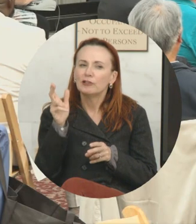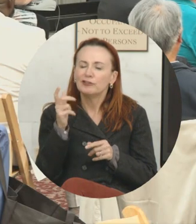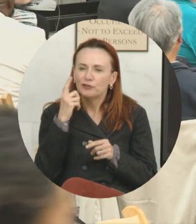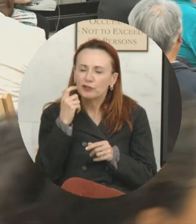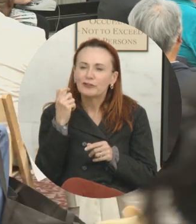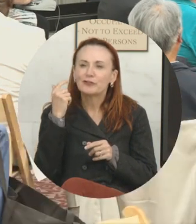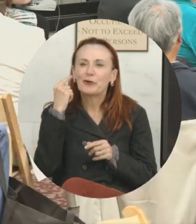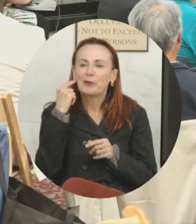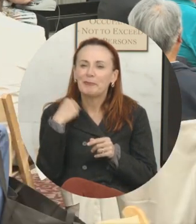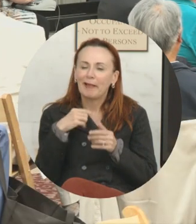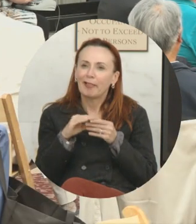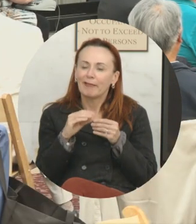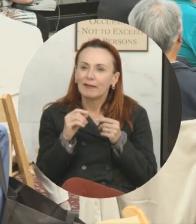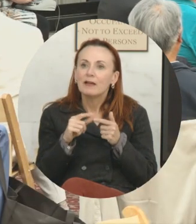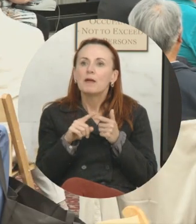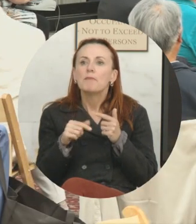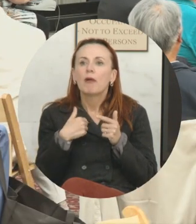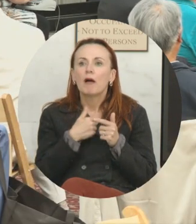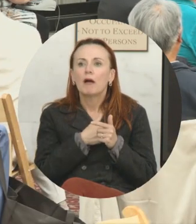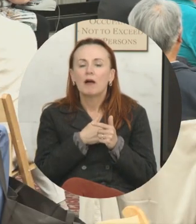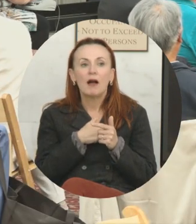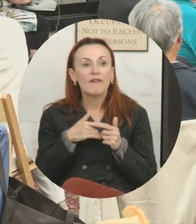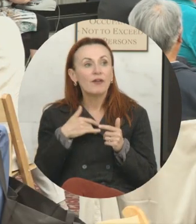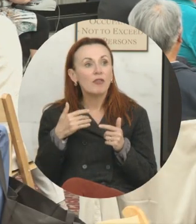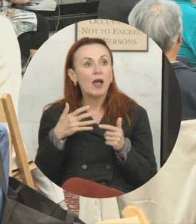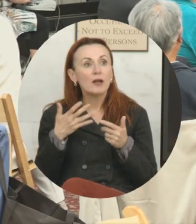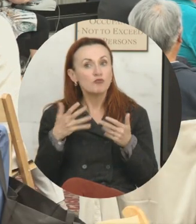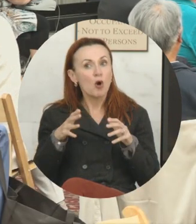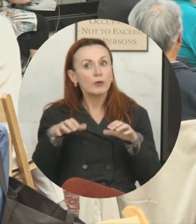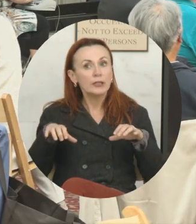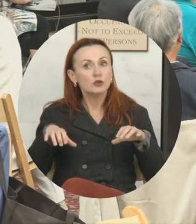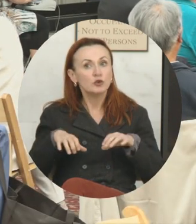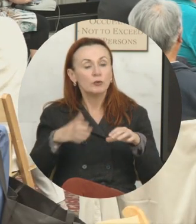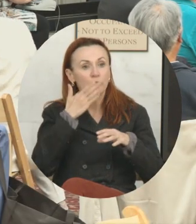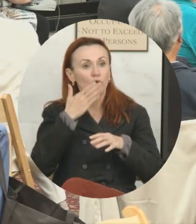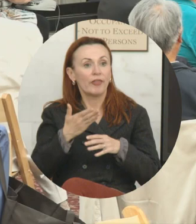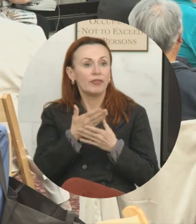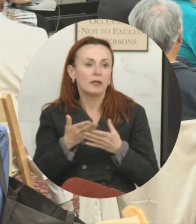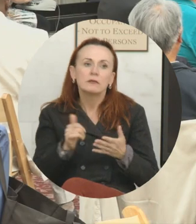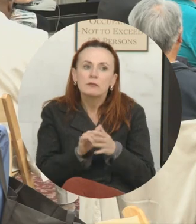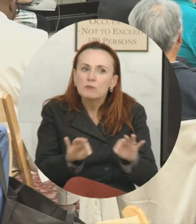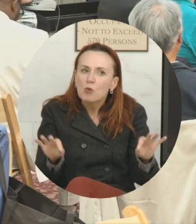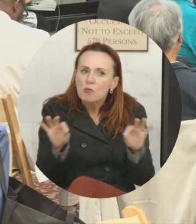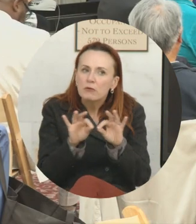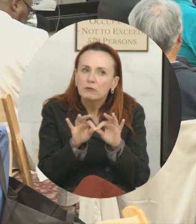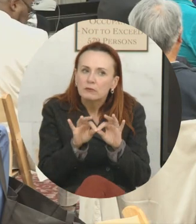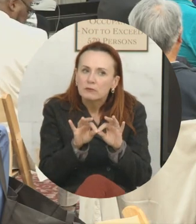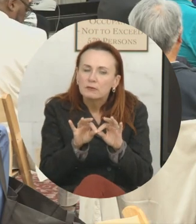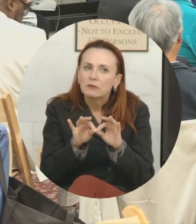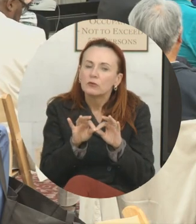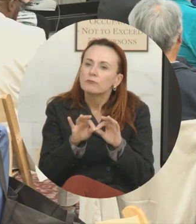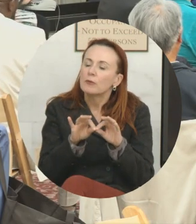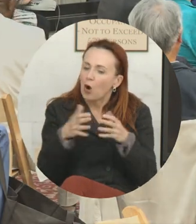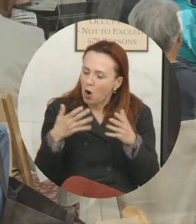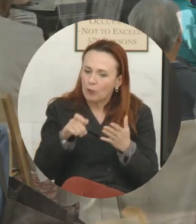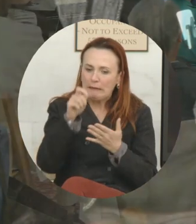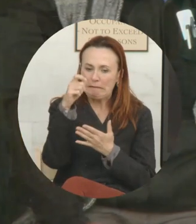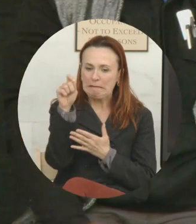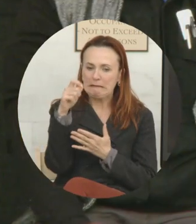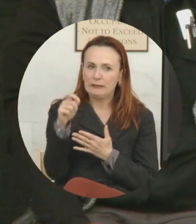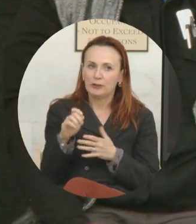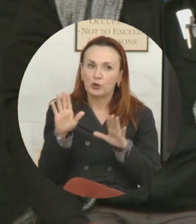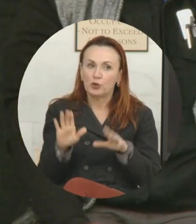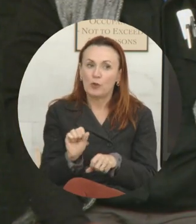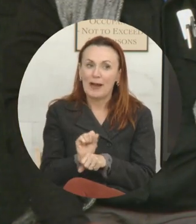I think that we always feel a sense like we're doing good things, and that's important, because a lot of great work is being done. But none of us can